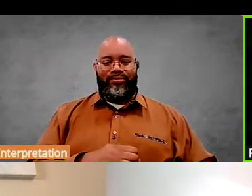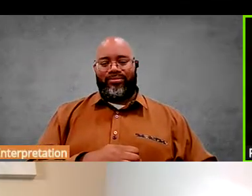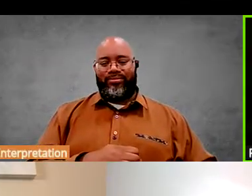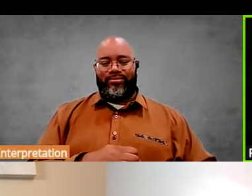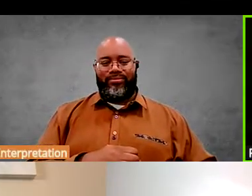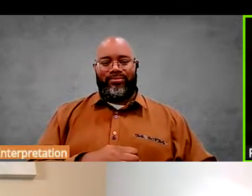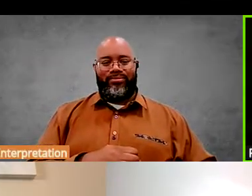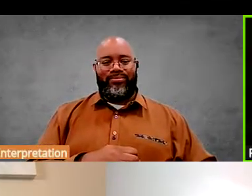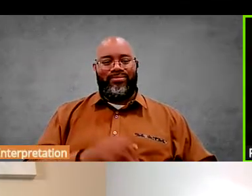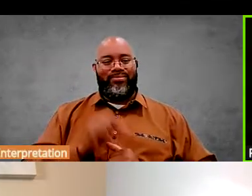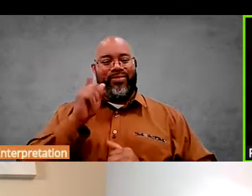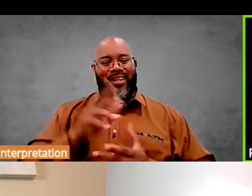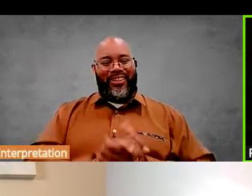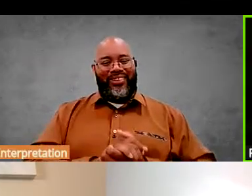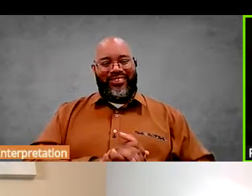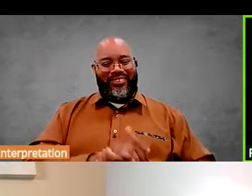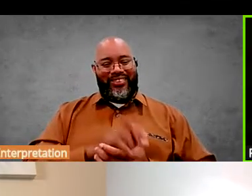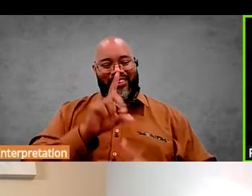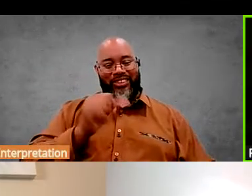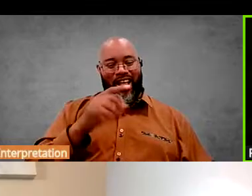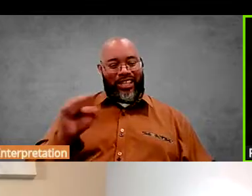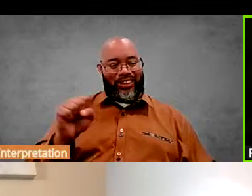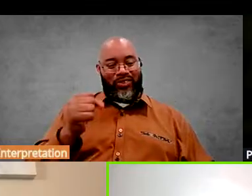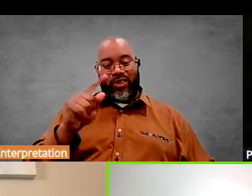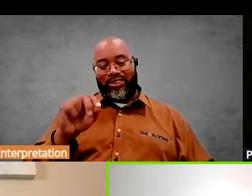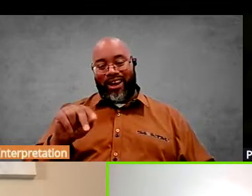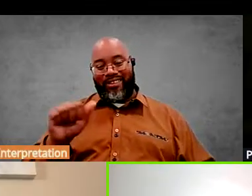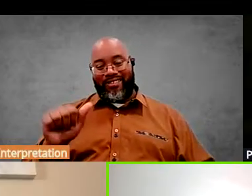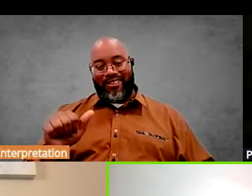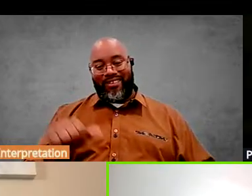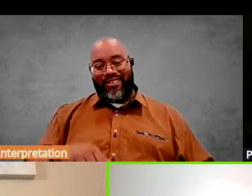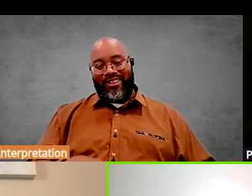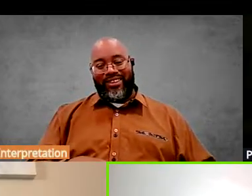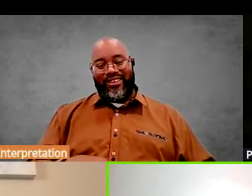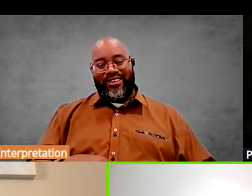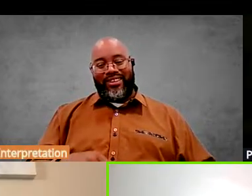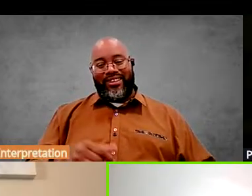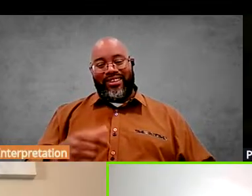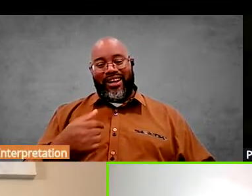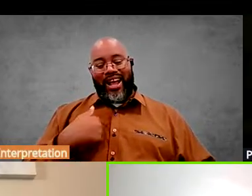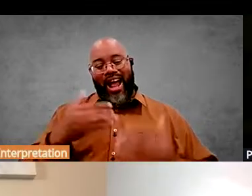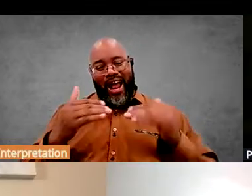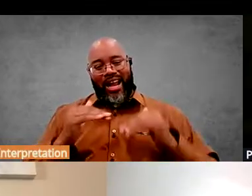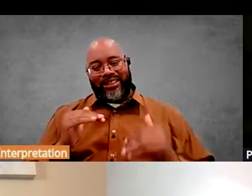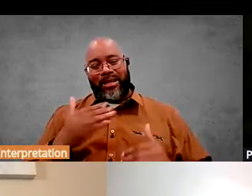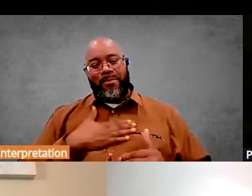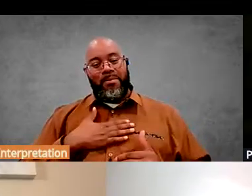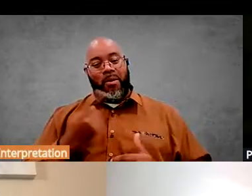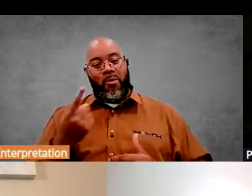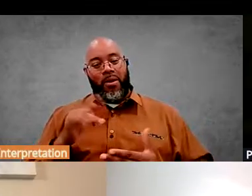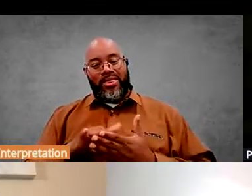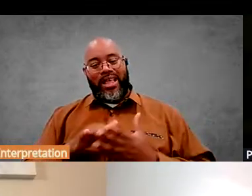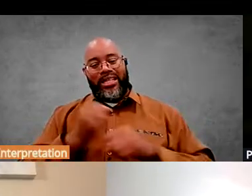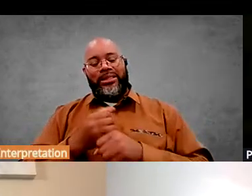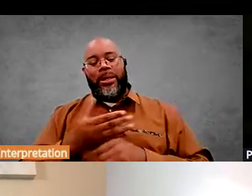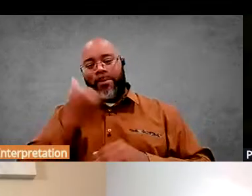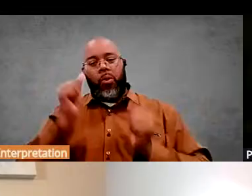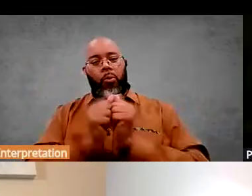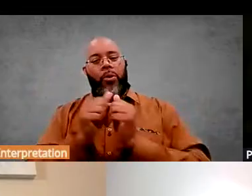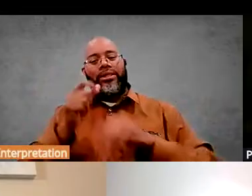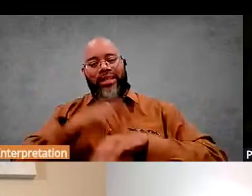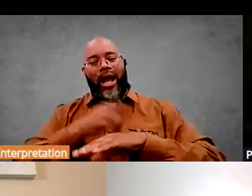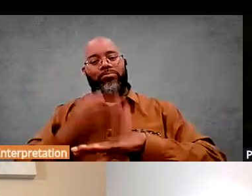All right. Douglas or Tanya, who wants to answer? I'll go next. Mine one is it gets better with time.